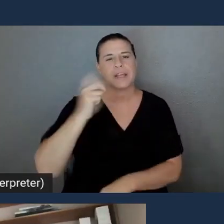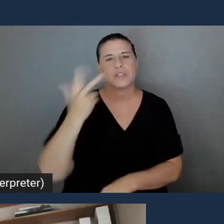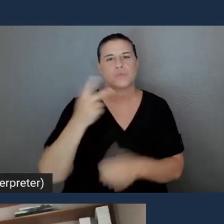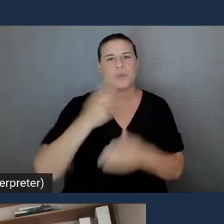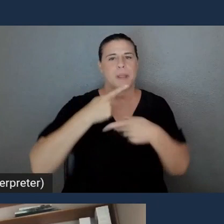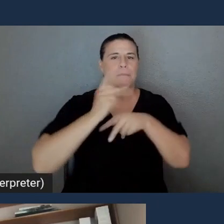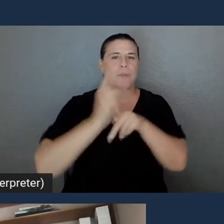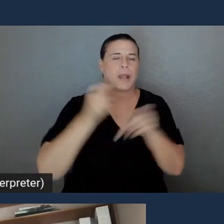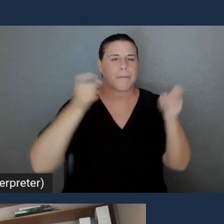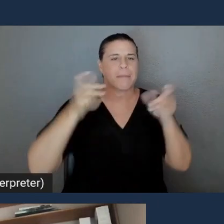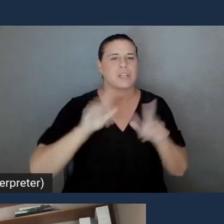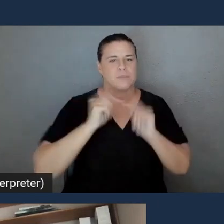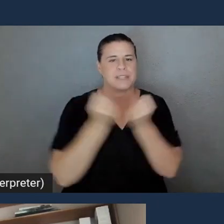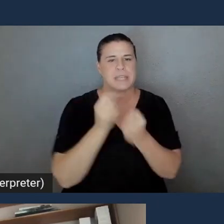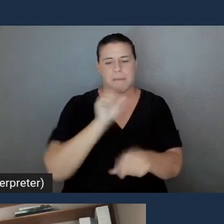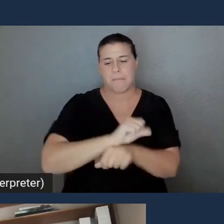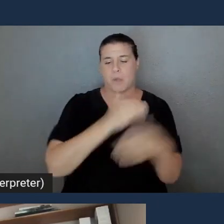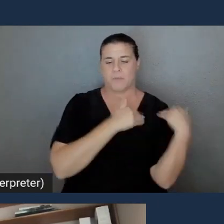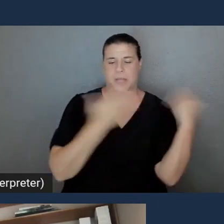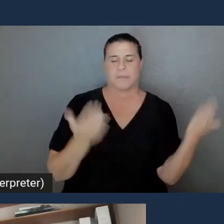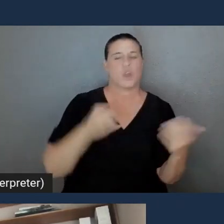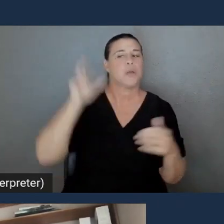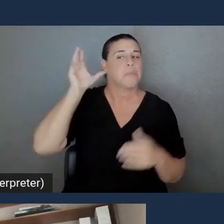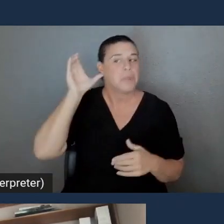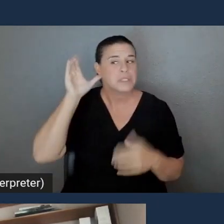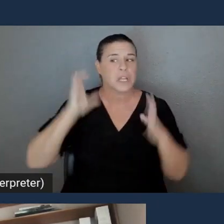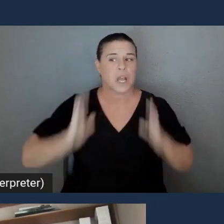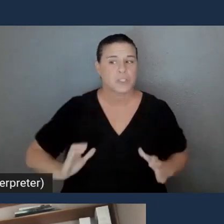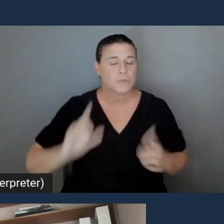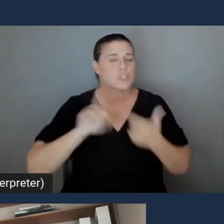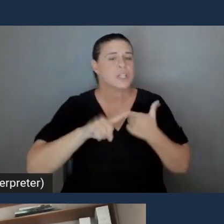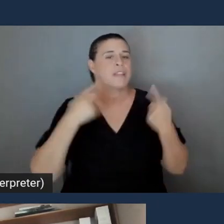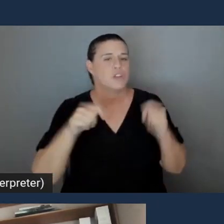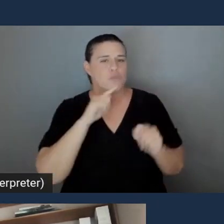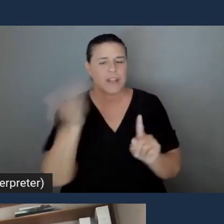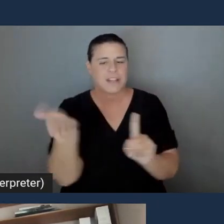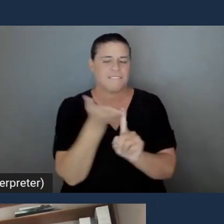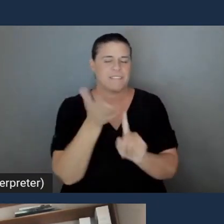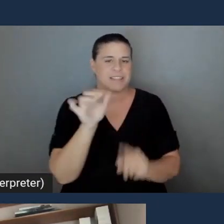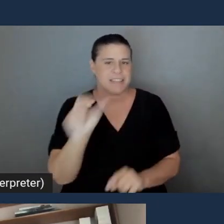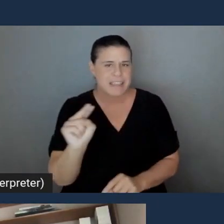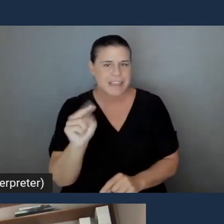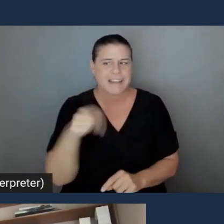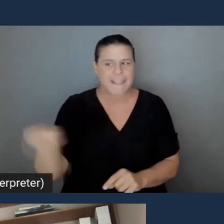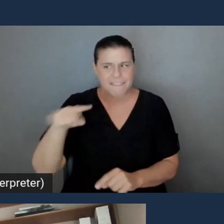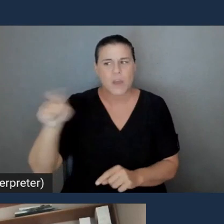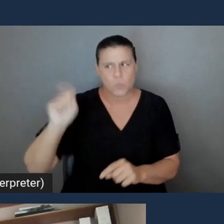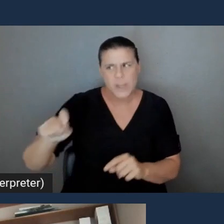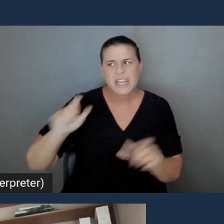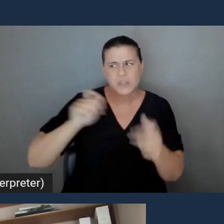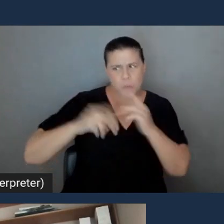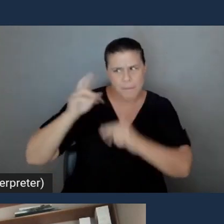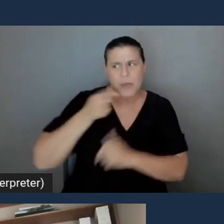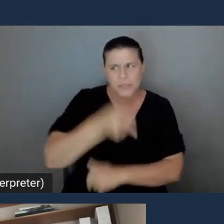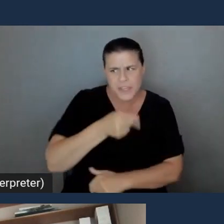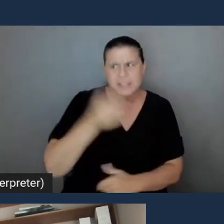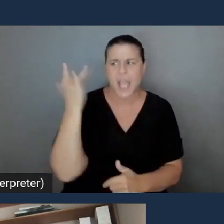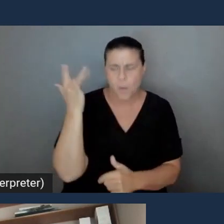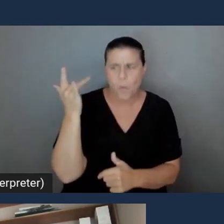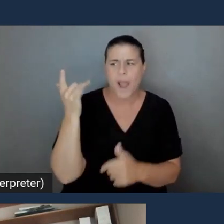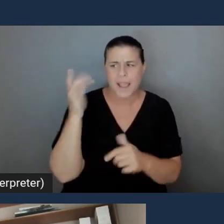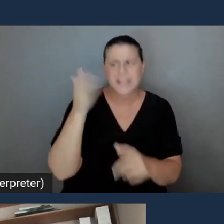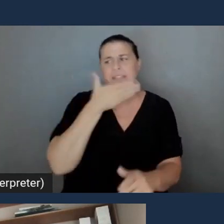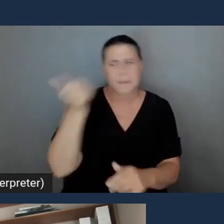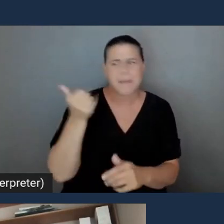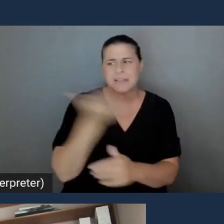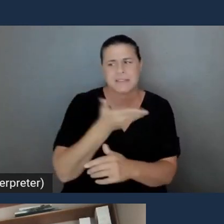team. So my job here is to listen to our customers and then try and convince Ian that this is what we should build and why it's the best